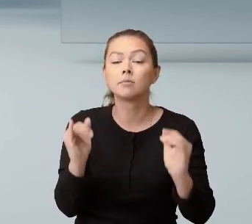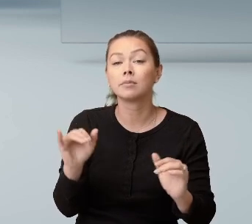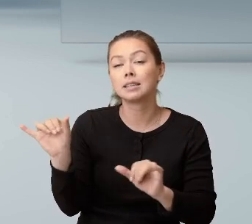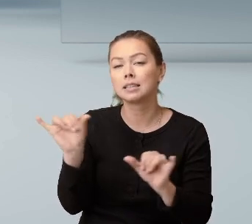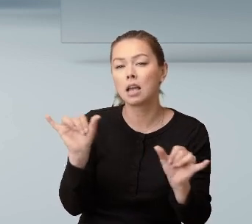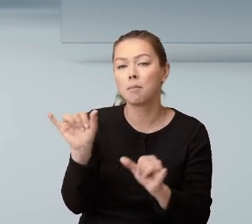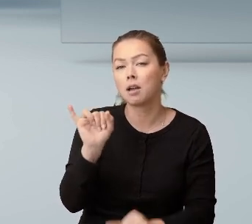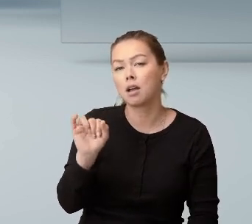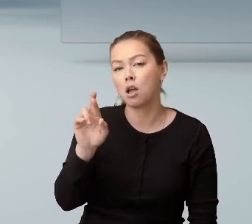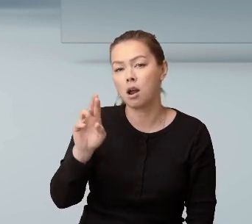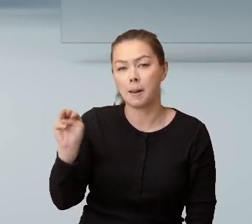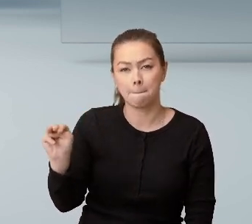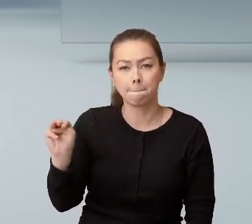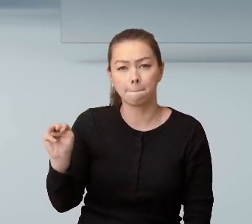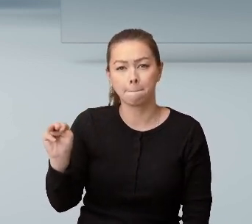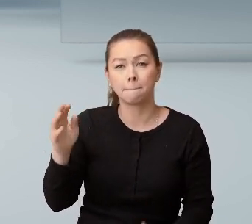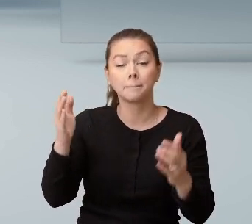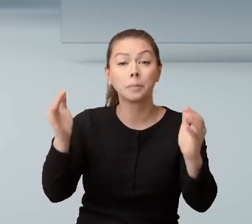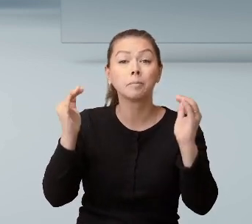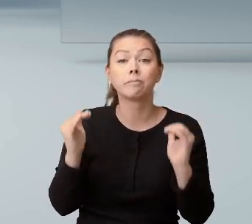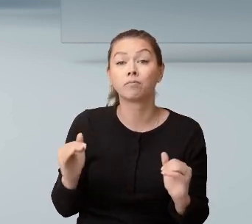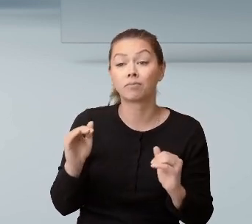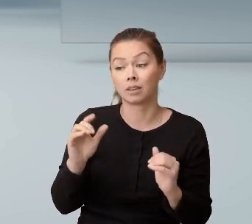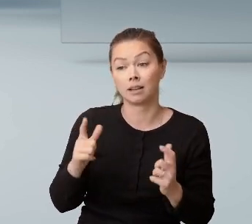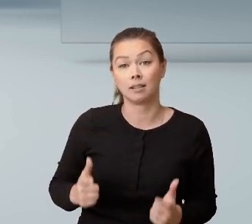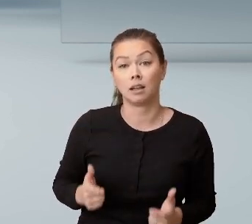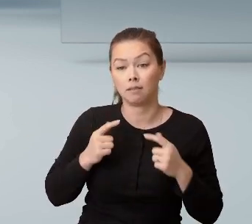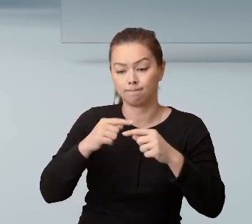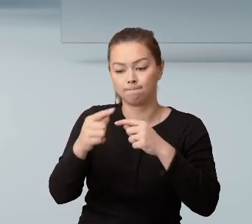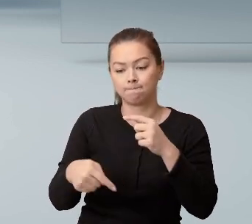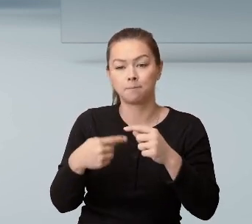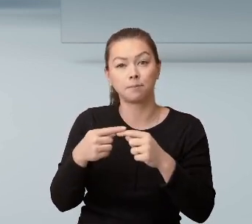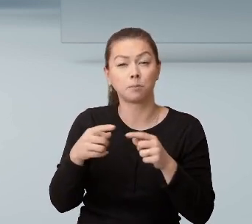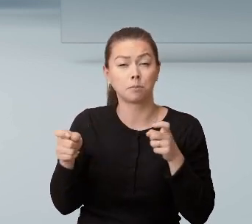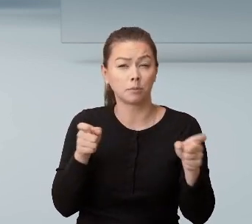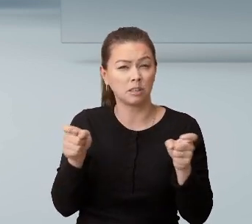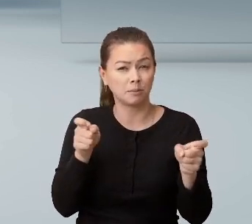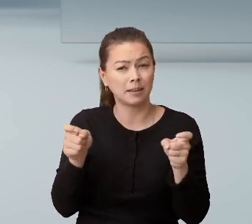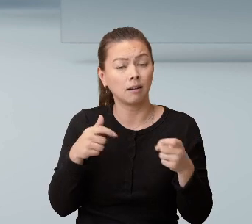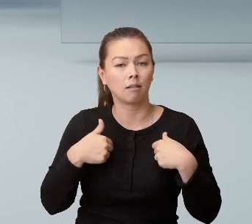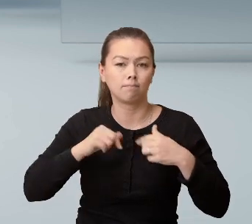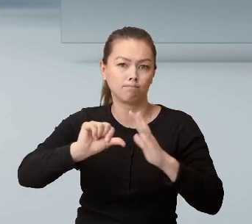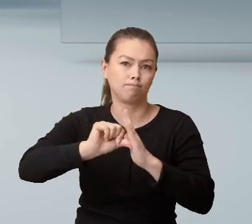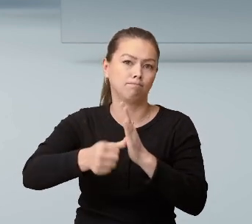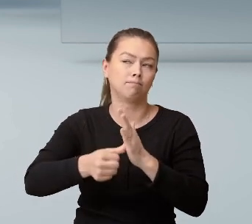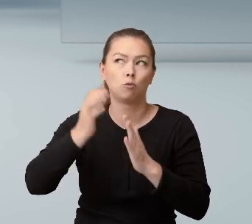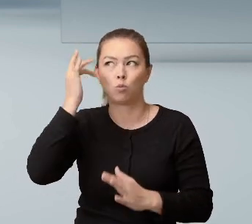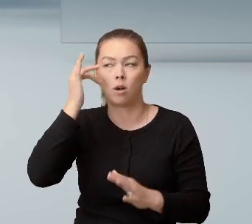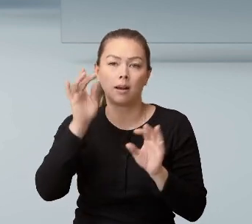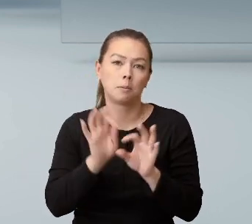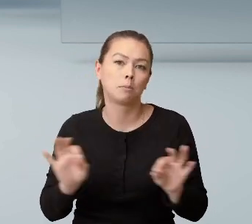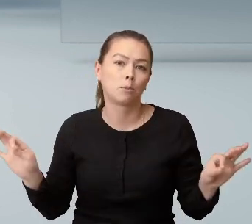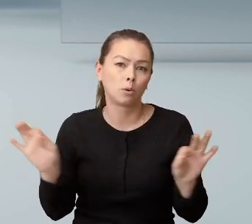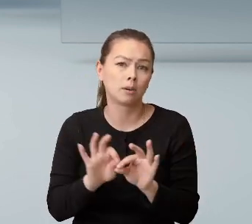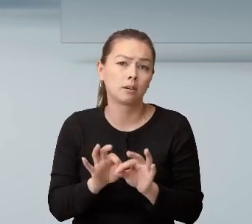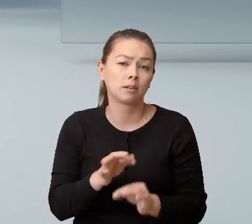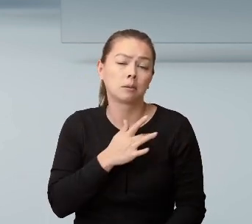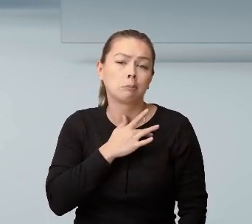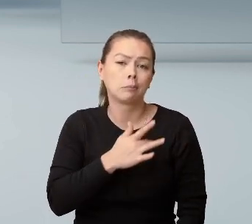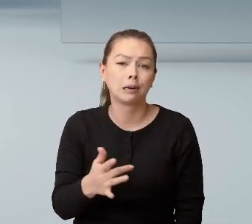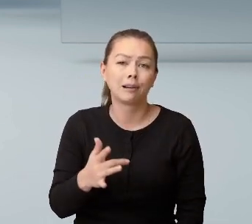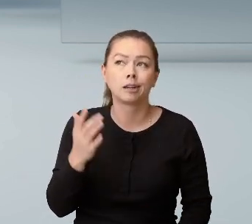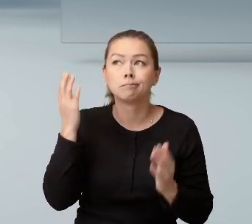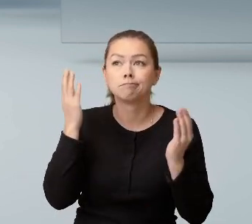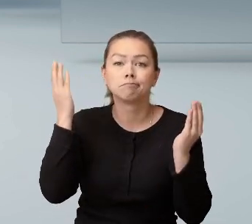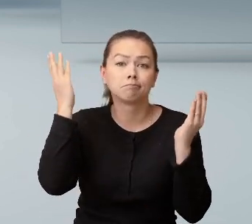The same with insider risk management. And then finally, lifecycle management. I talked about the importance of that. It's something that doesn't often get